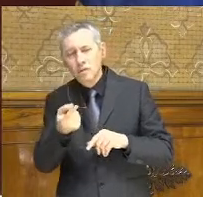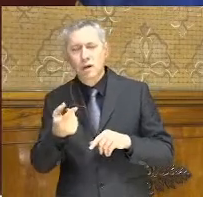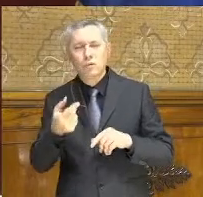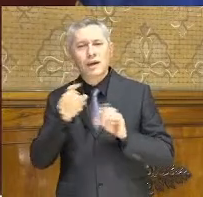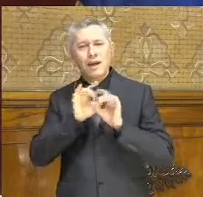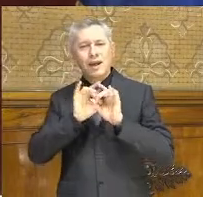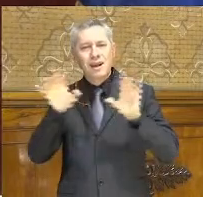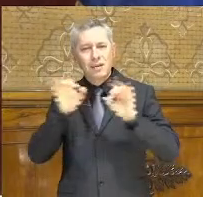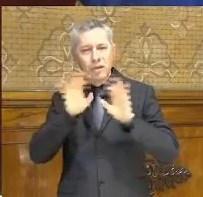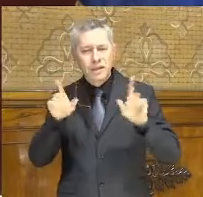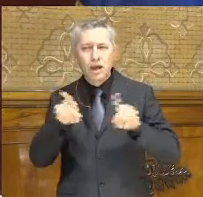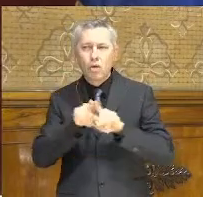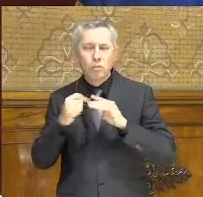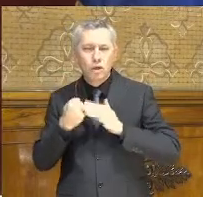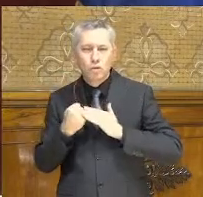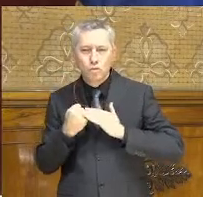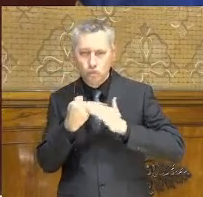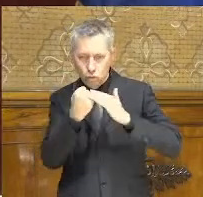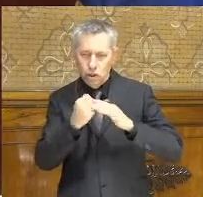agency-giving will.